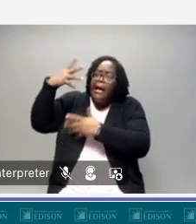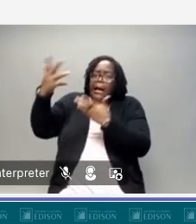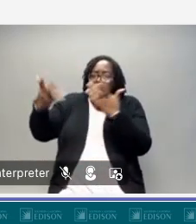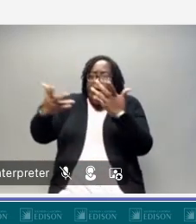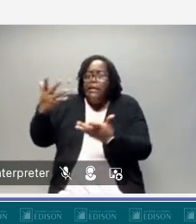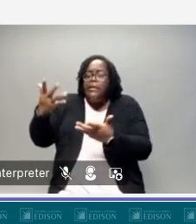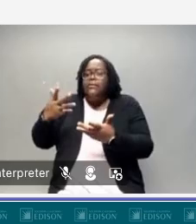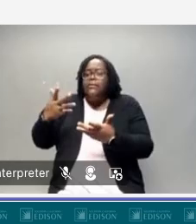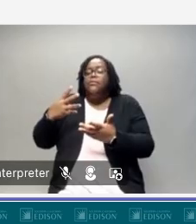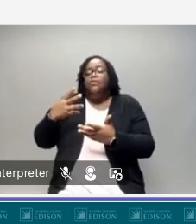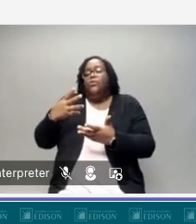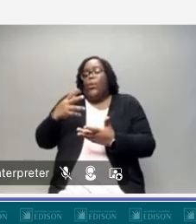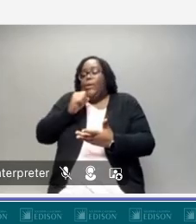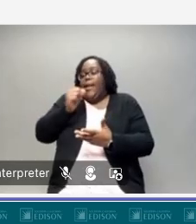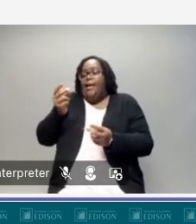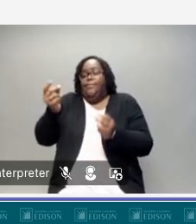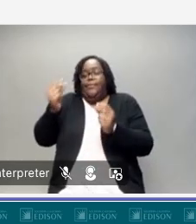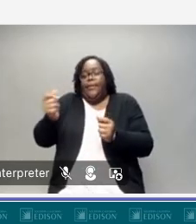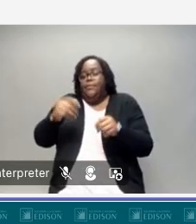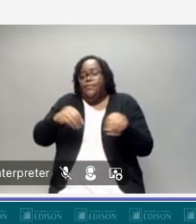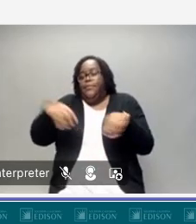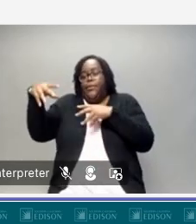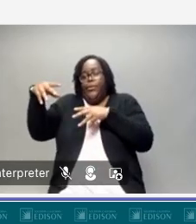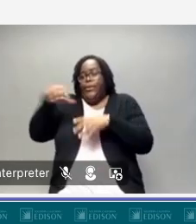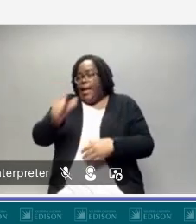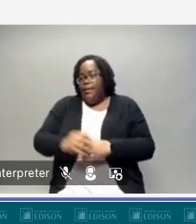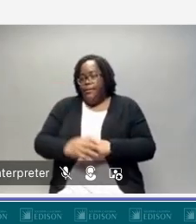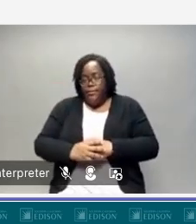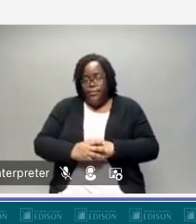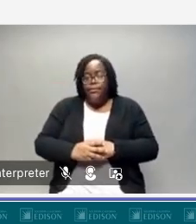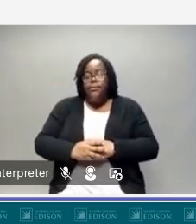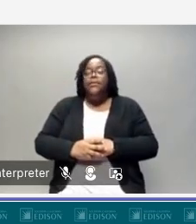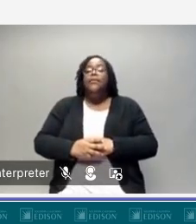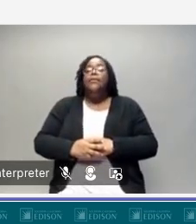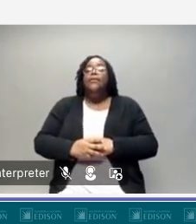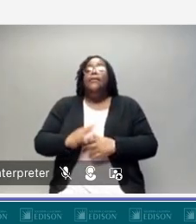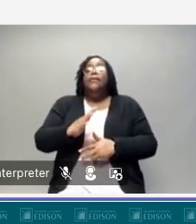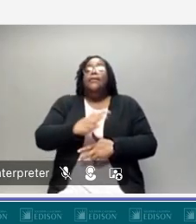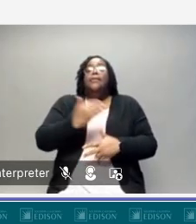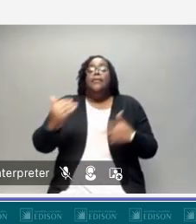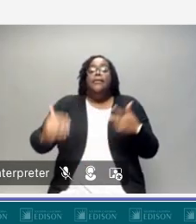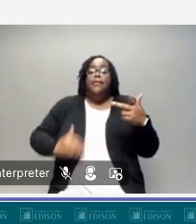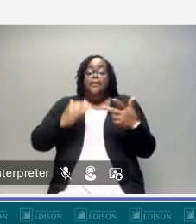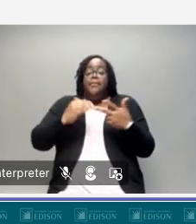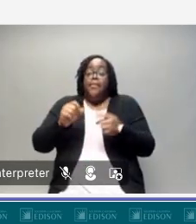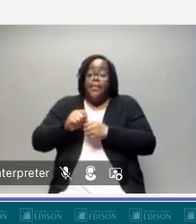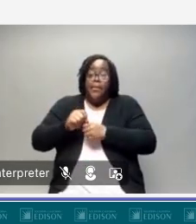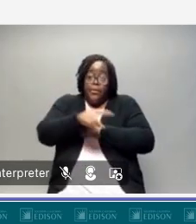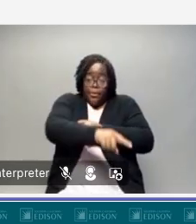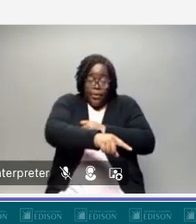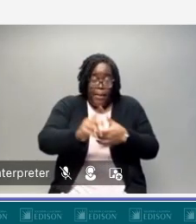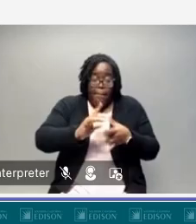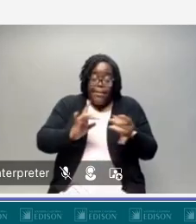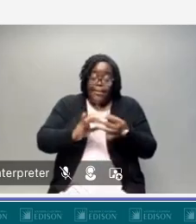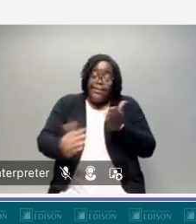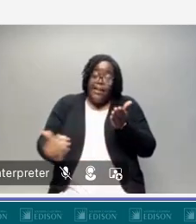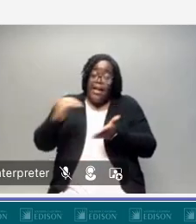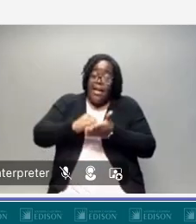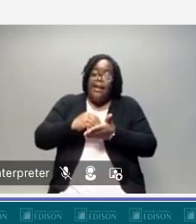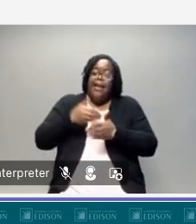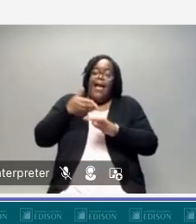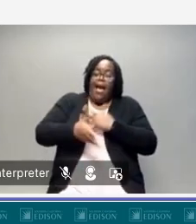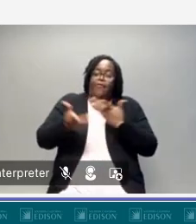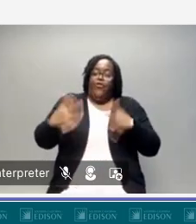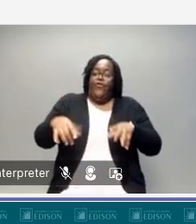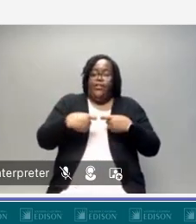an instantaneous thing. Then we actually send another notice when the power's been restored. And although this might